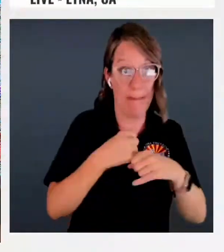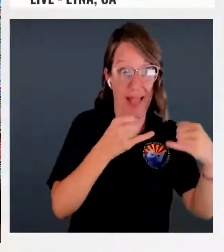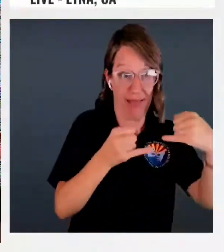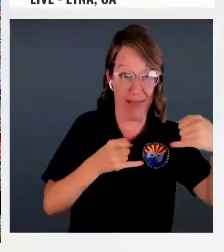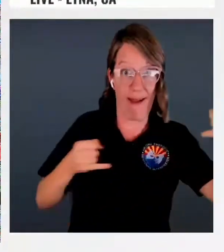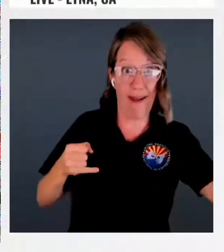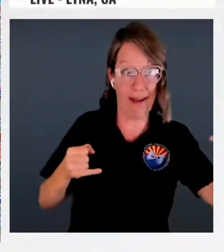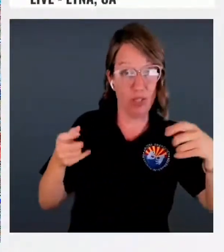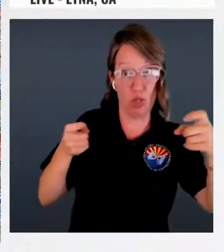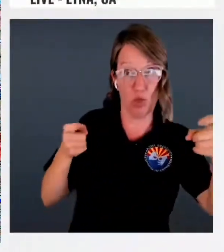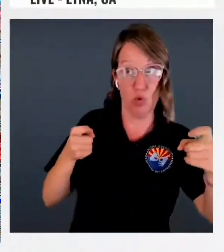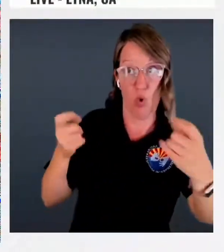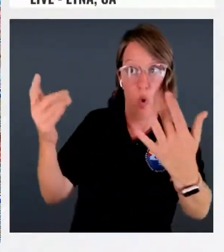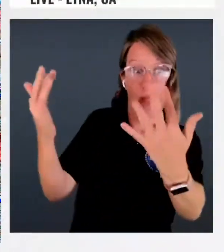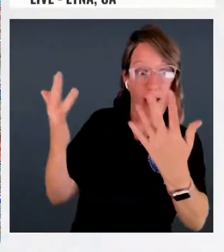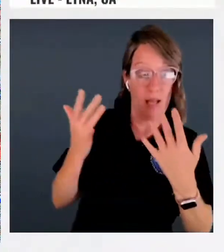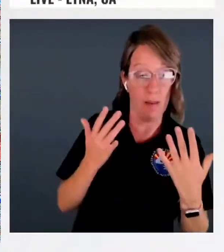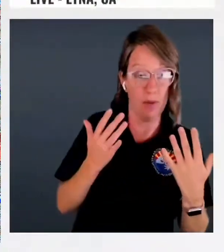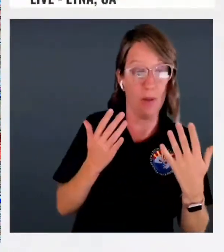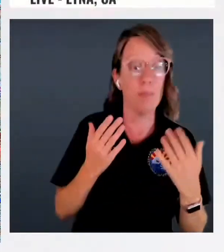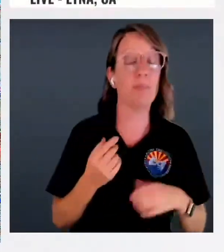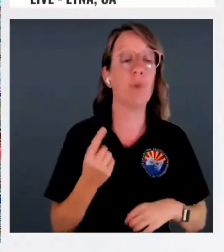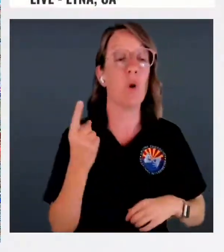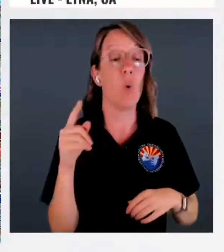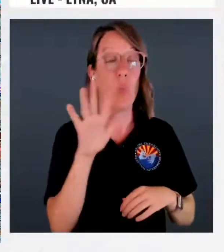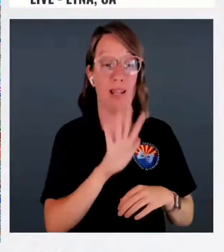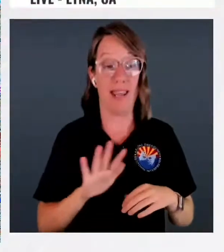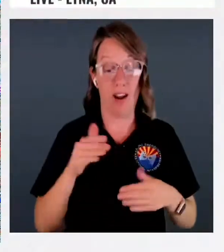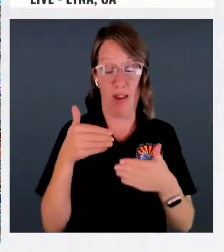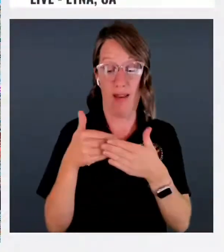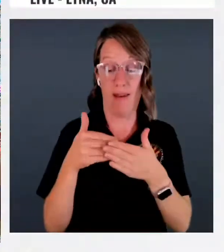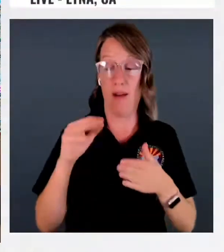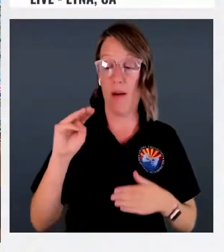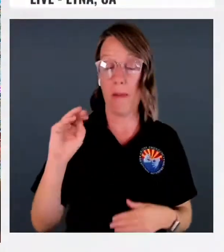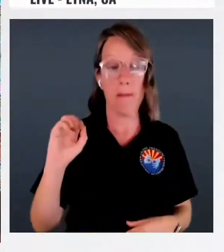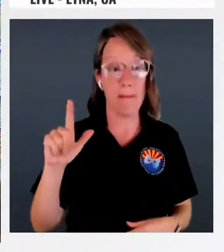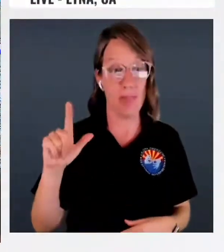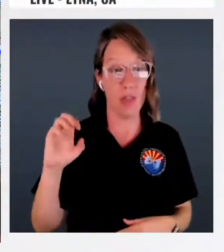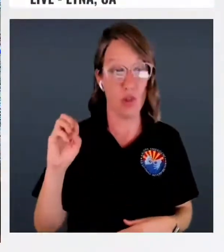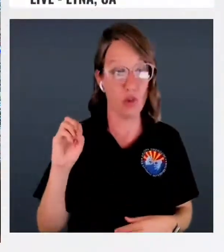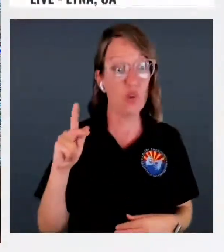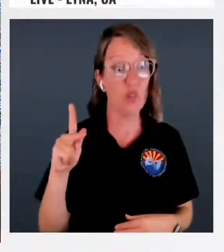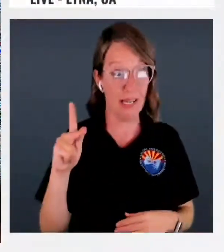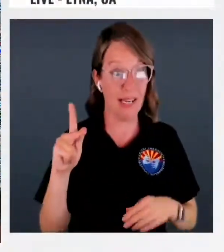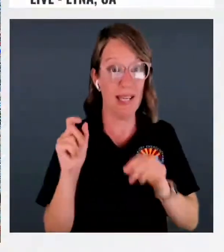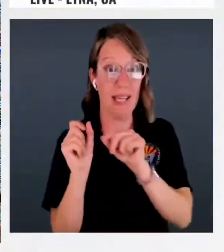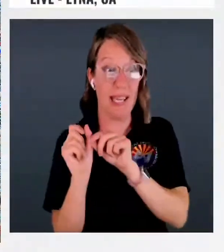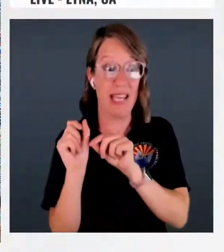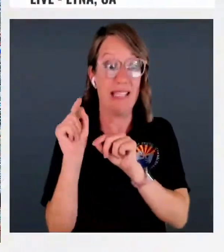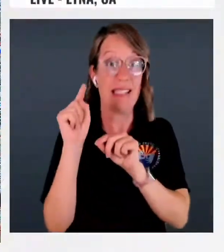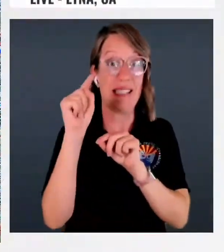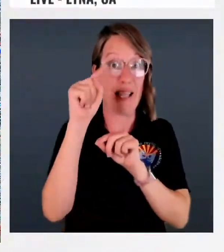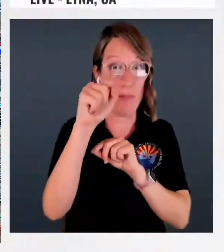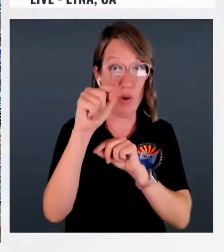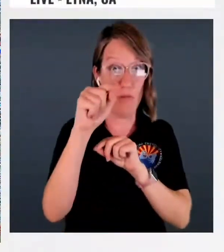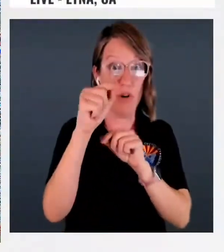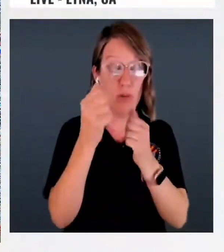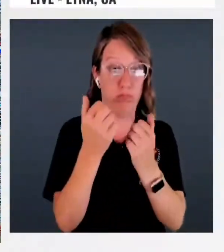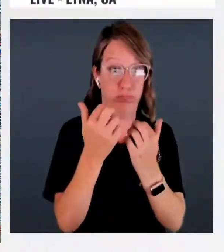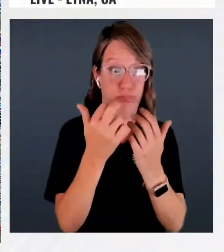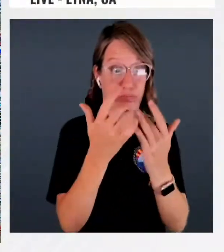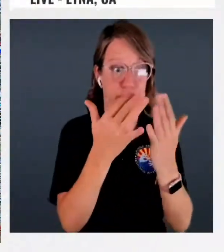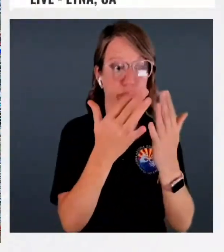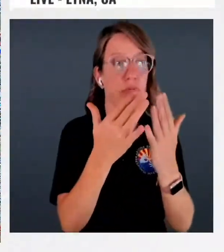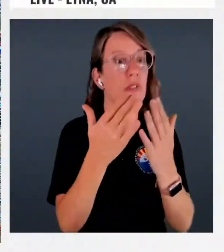it slopped over a ridge down toward Mill Creek, and resources were able to come up out of Mill Creek and engage on this to keep the fire from going